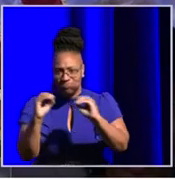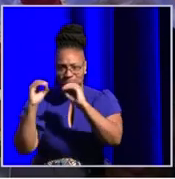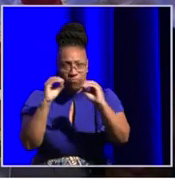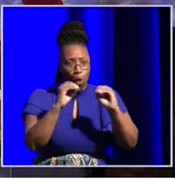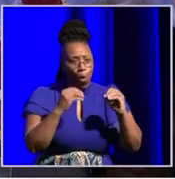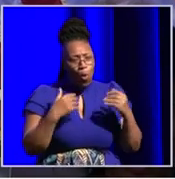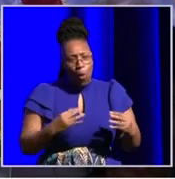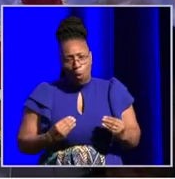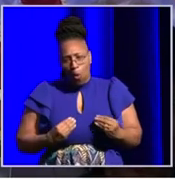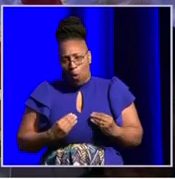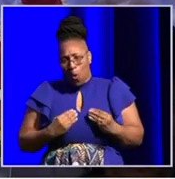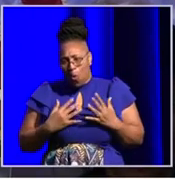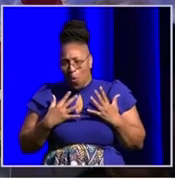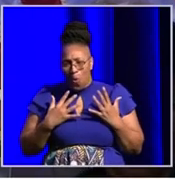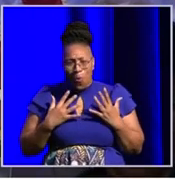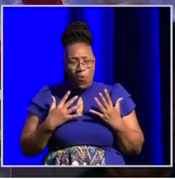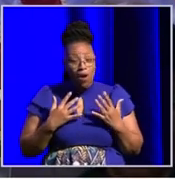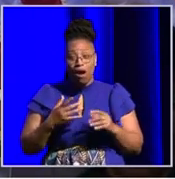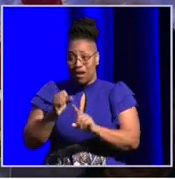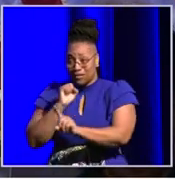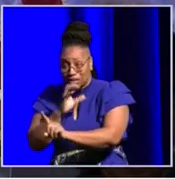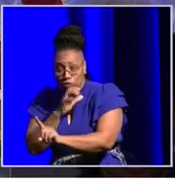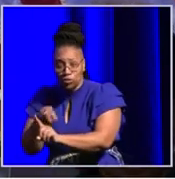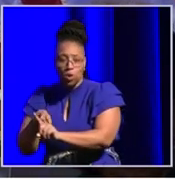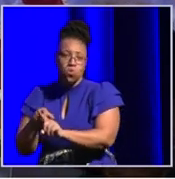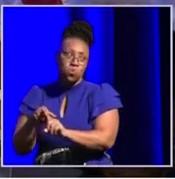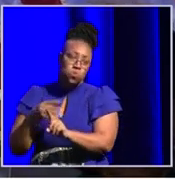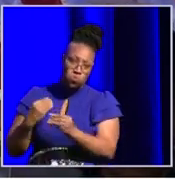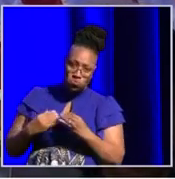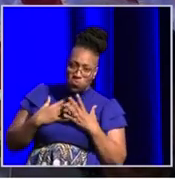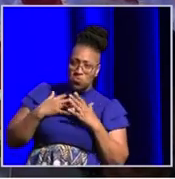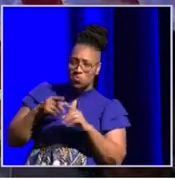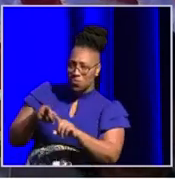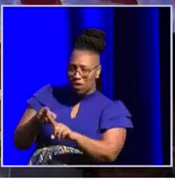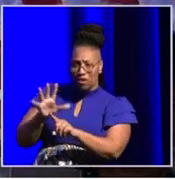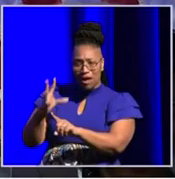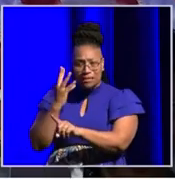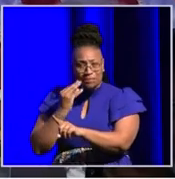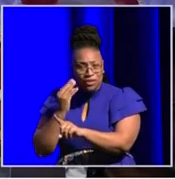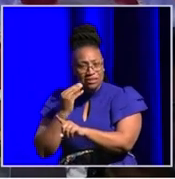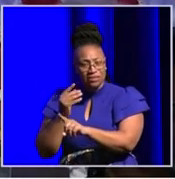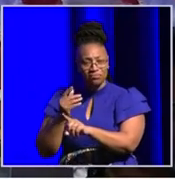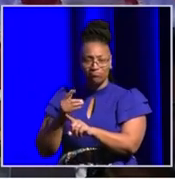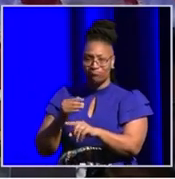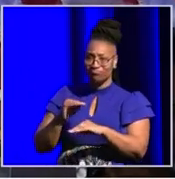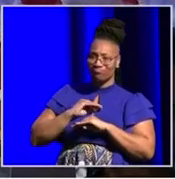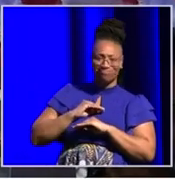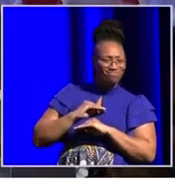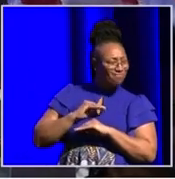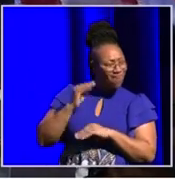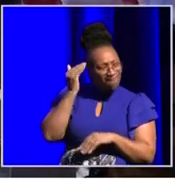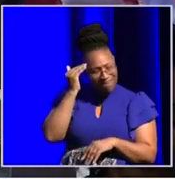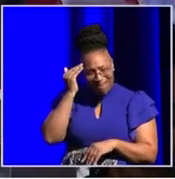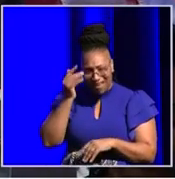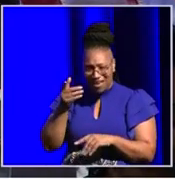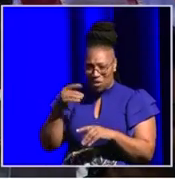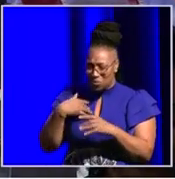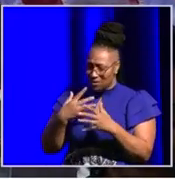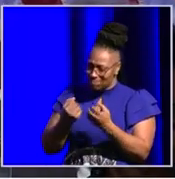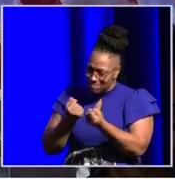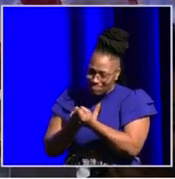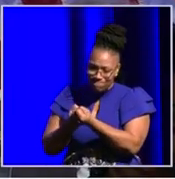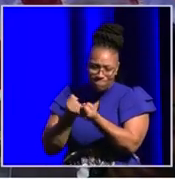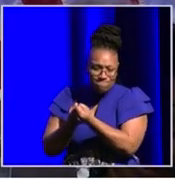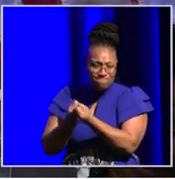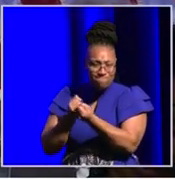city has enjoyed the prosperity experience in the leading up to the pandemic. In fact, there are those who were